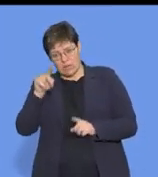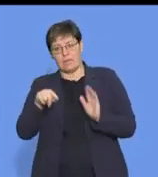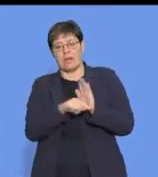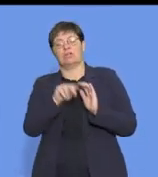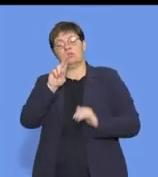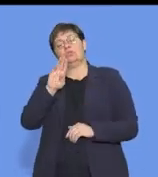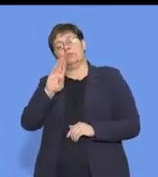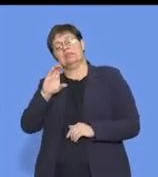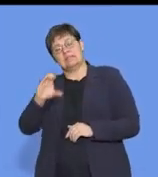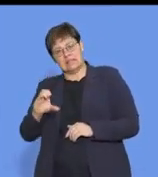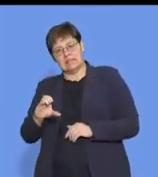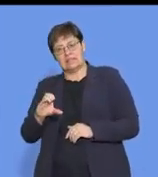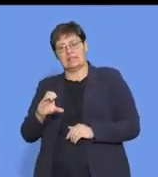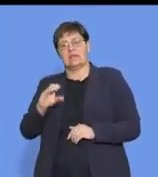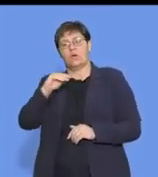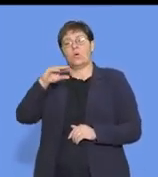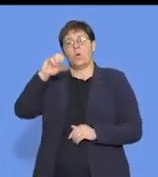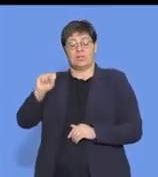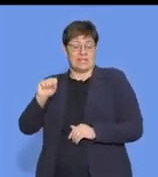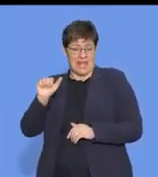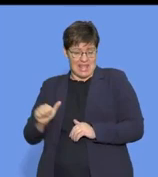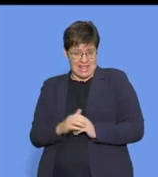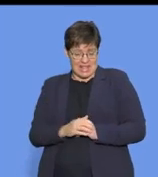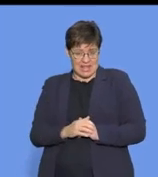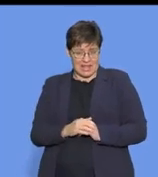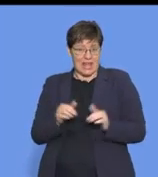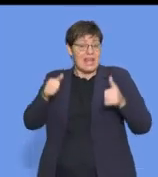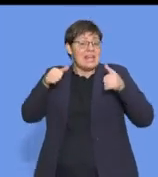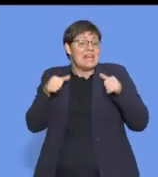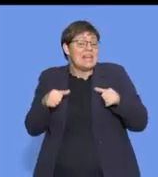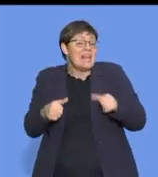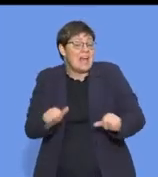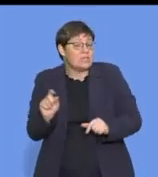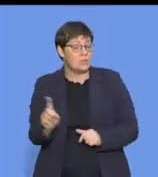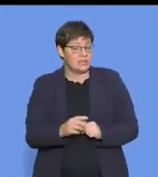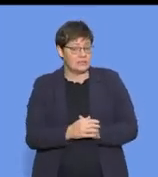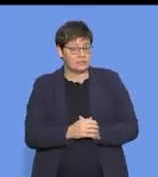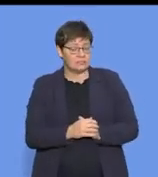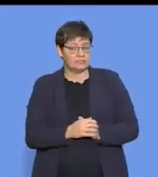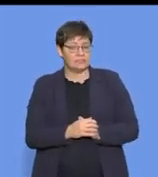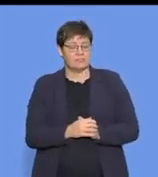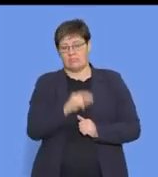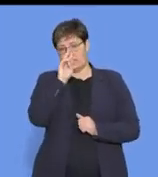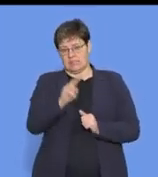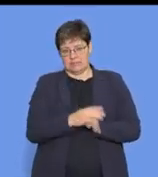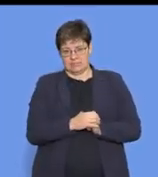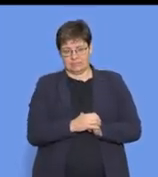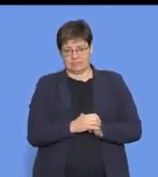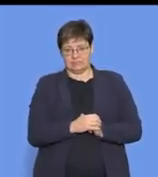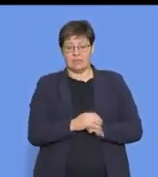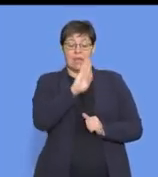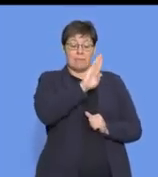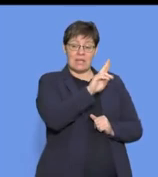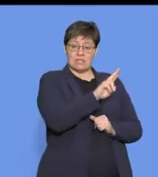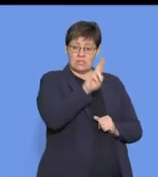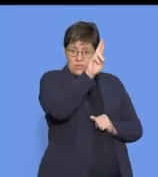A. Can you perhaps guess what the next version of it will be? Let's see.